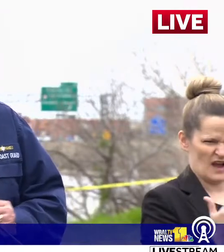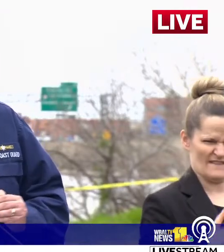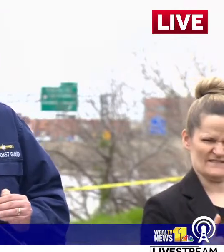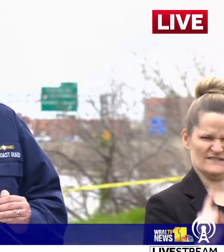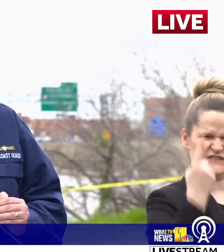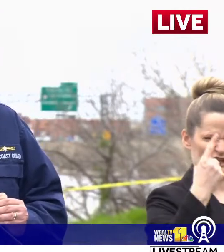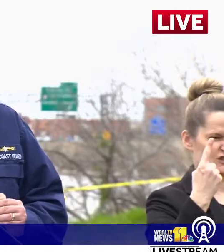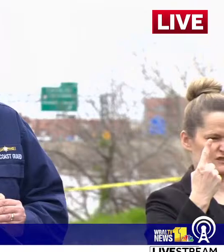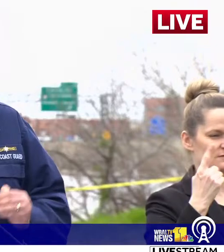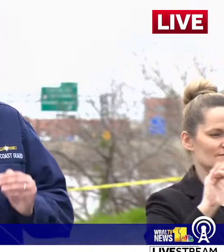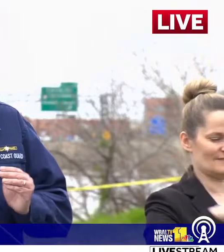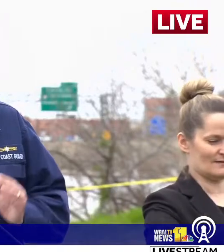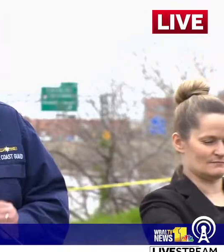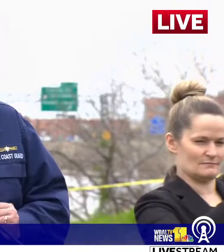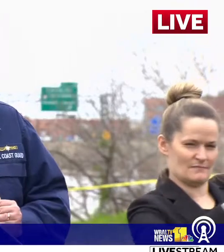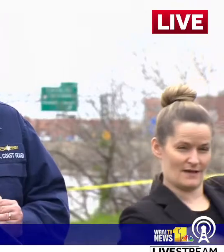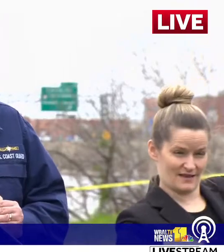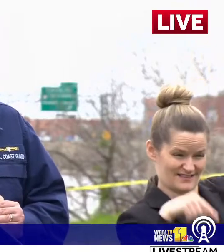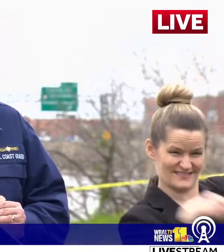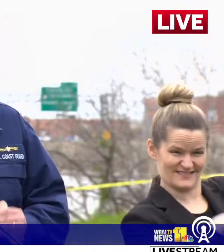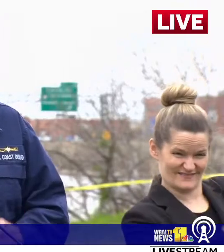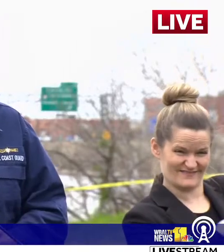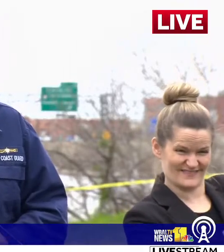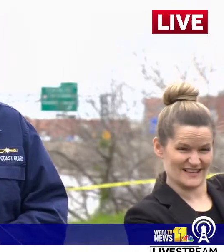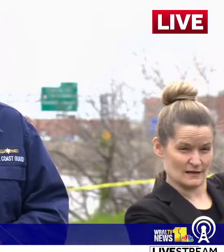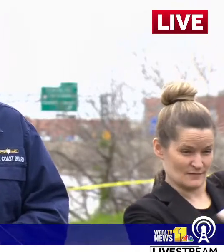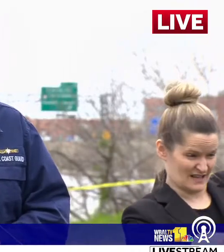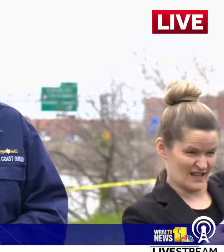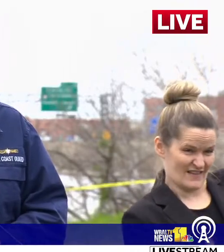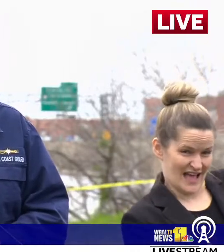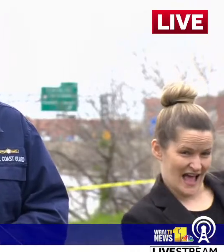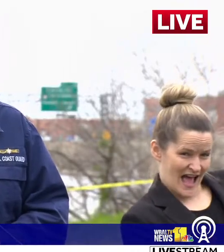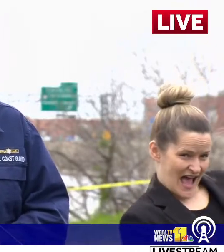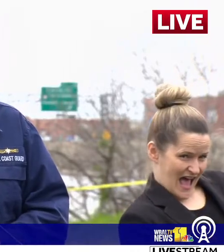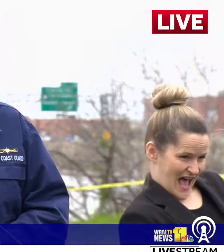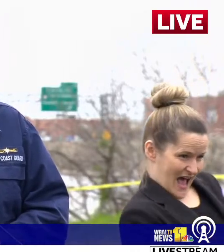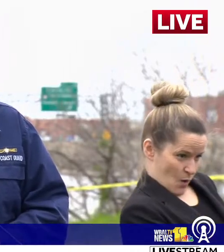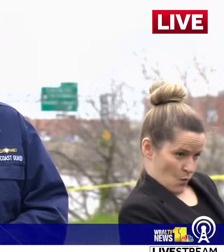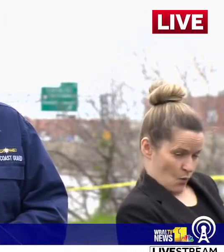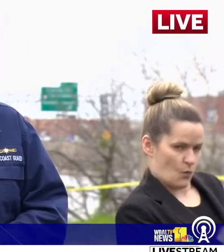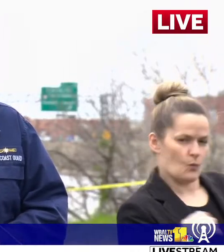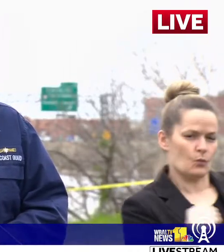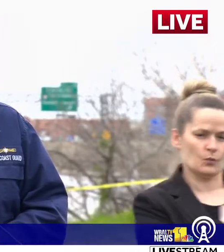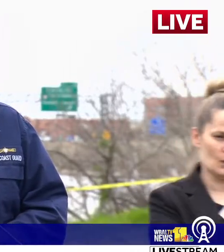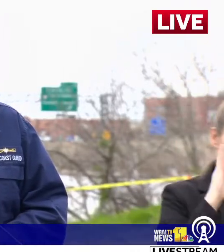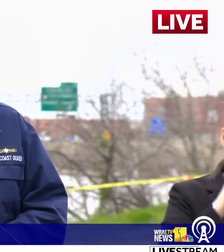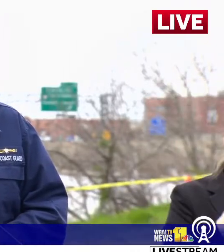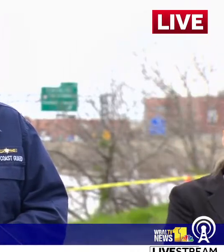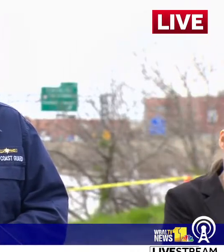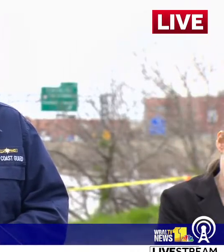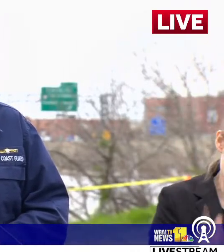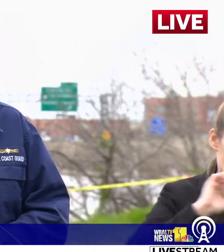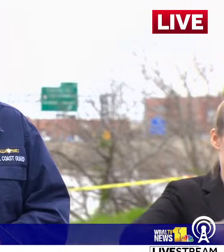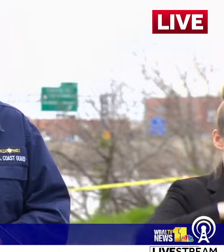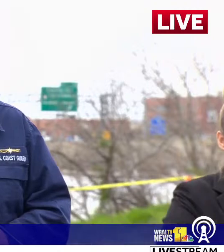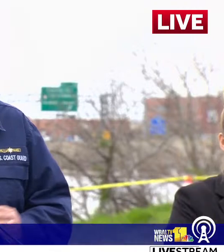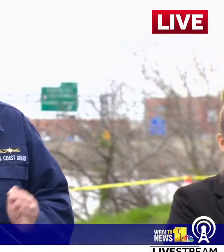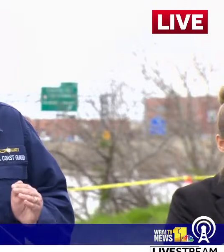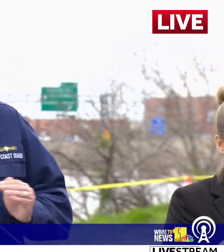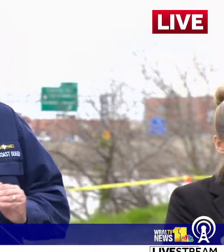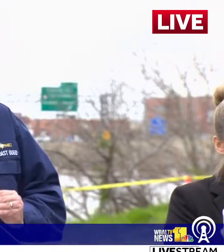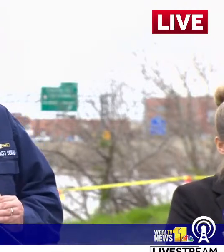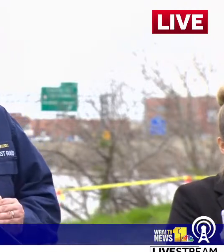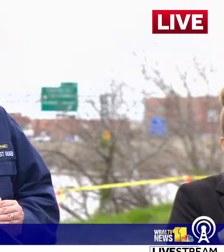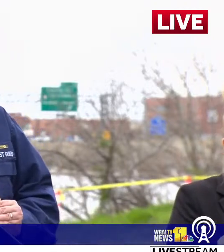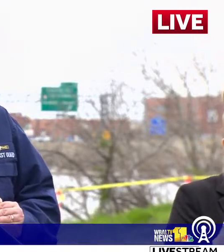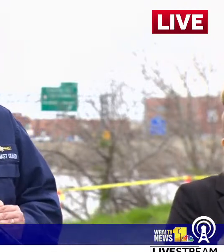And we will continue planning efforts for once we get that cleared to open that up for tug and barge traffic to come into the Port of